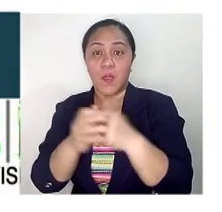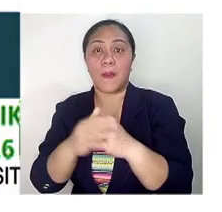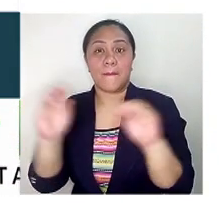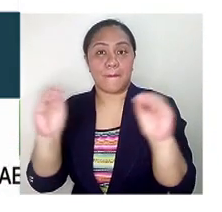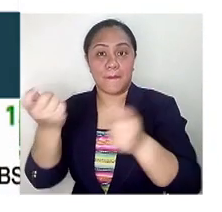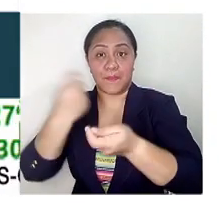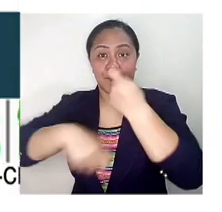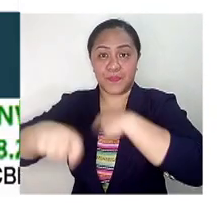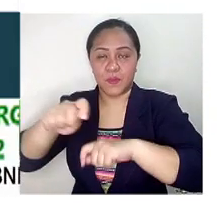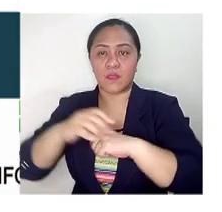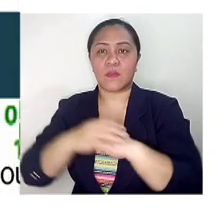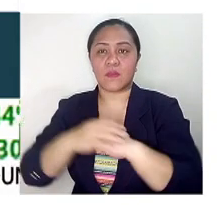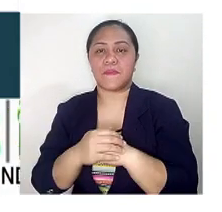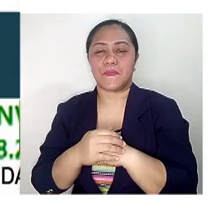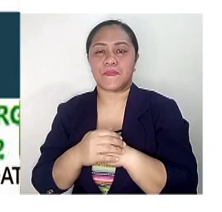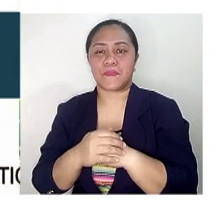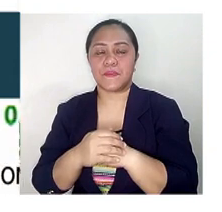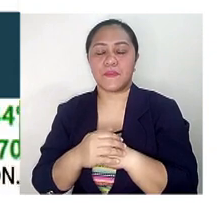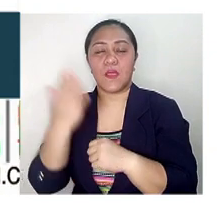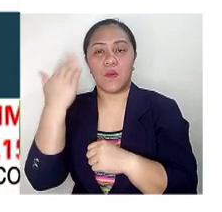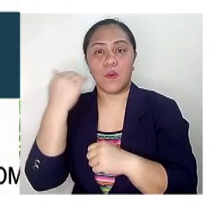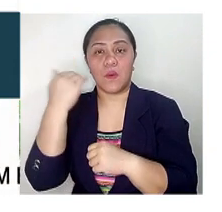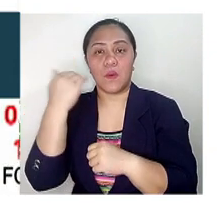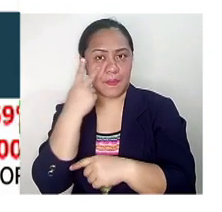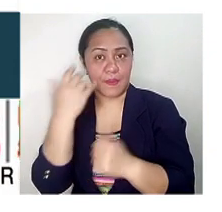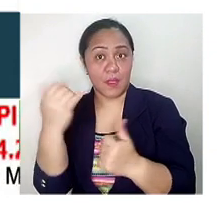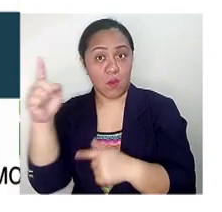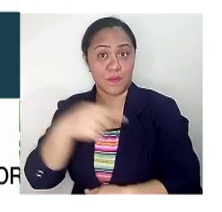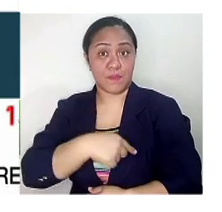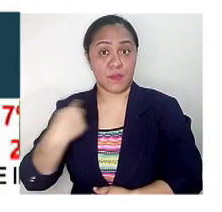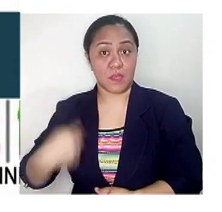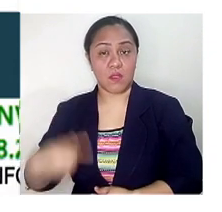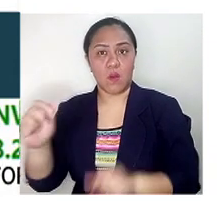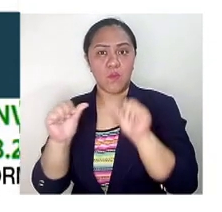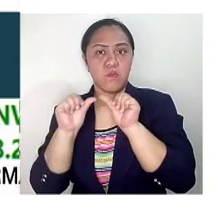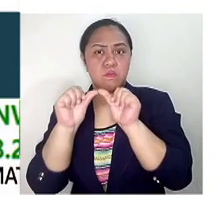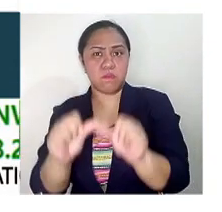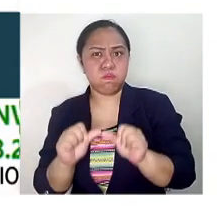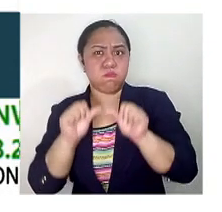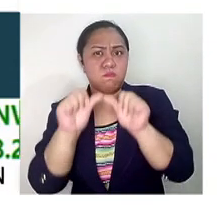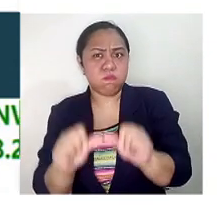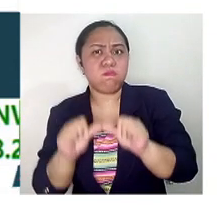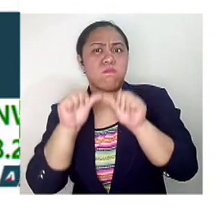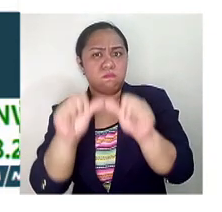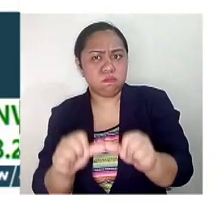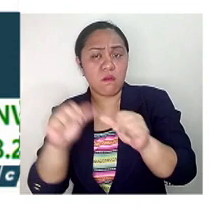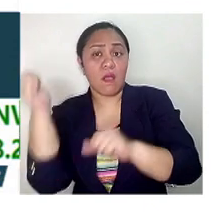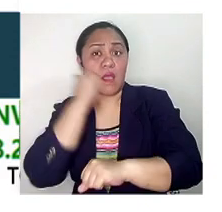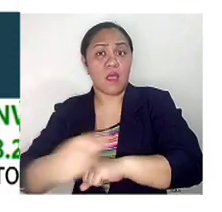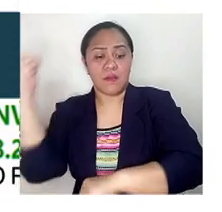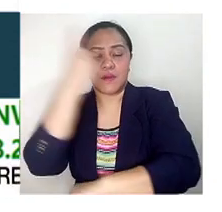quo. Mm-hmm. But now, with this, what we're seeing is that China is actually continuing to change the status quo every day. So the